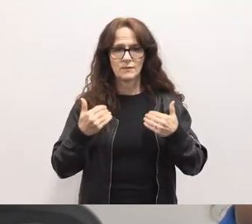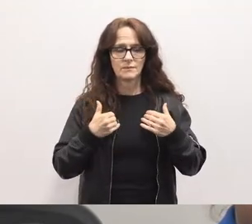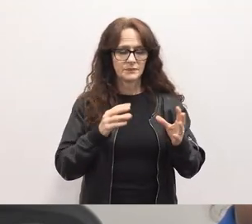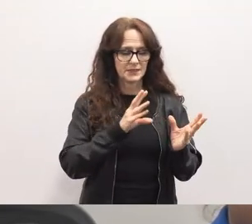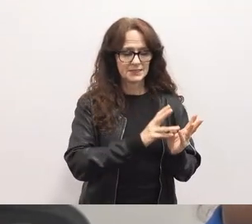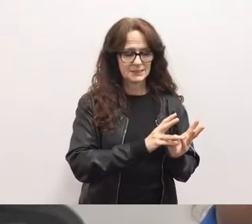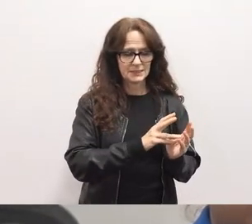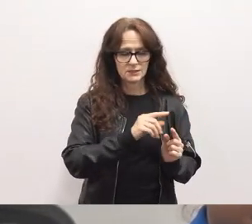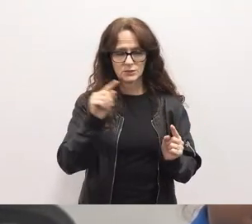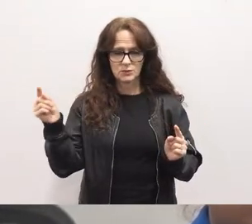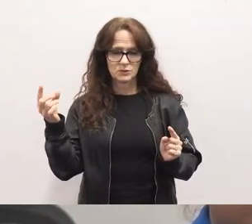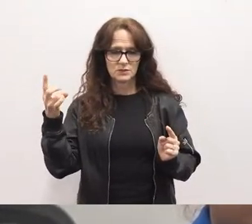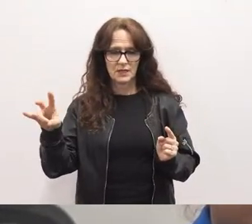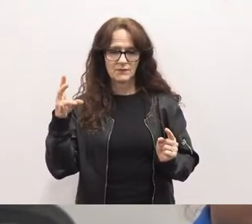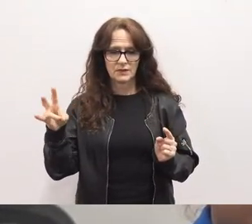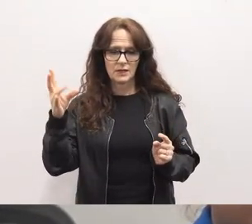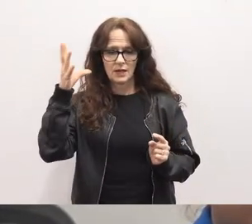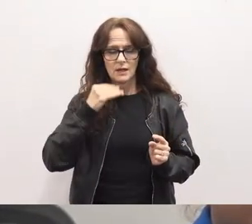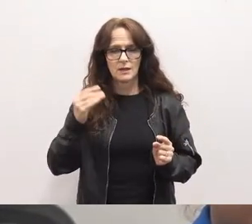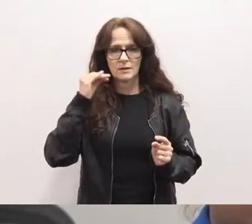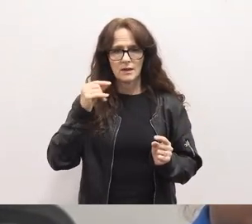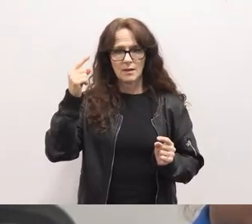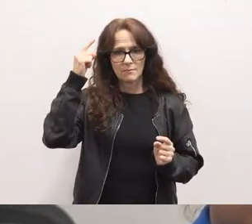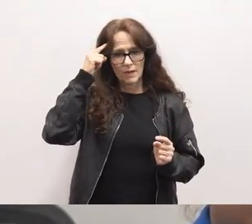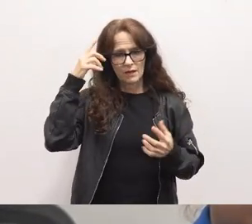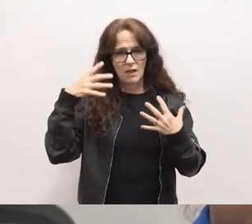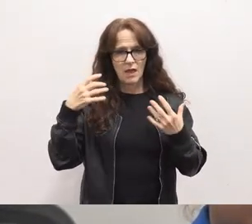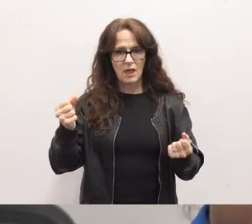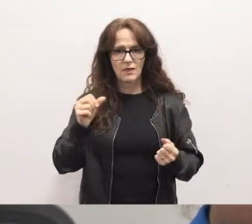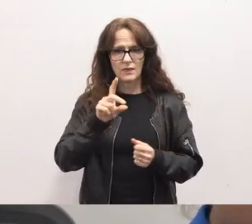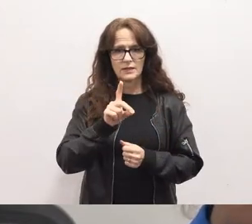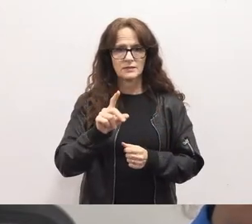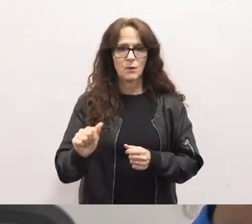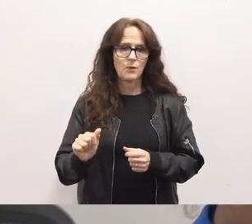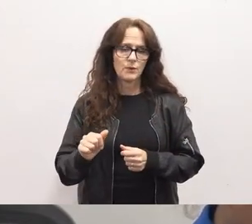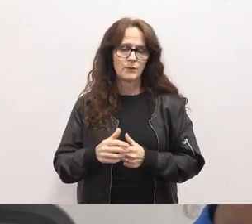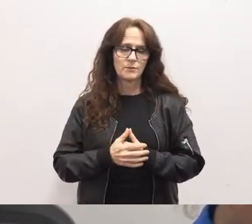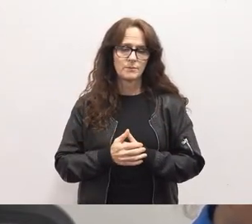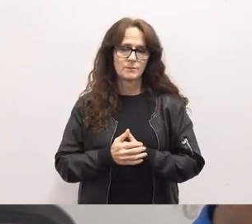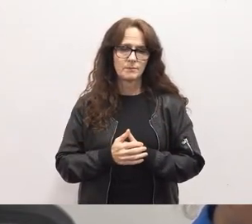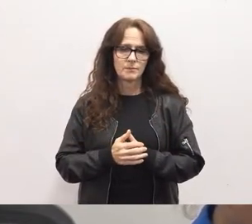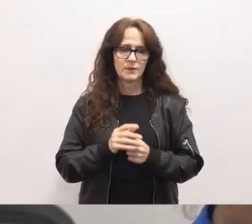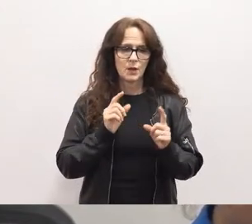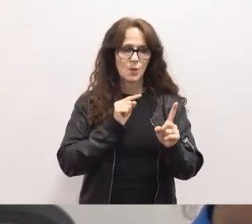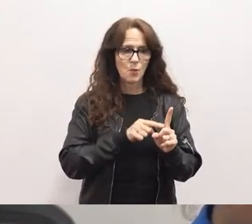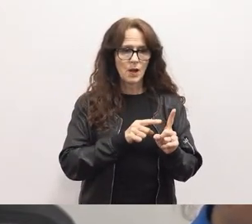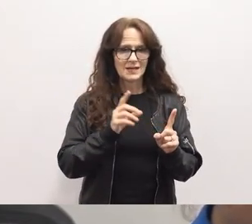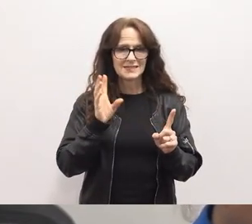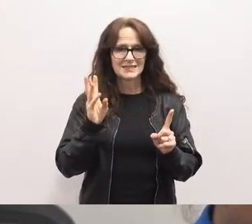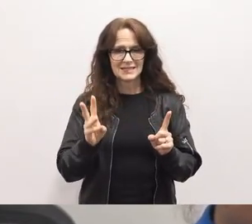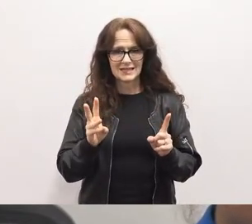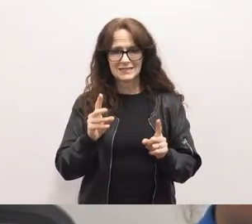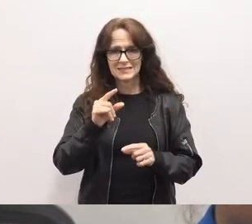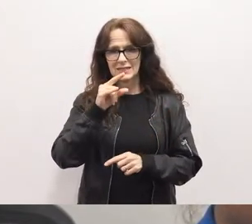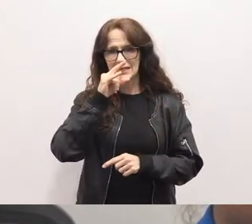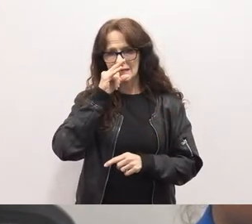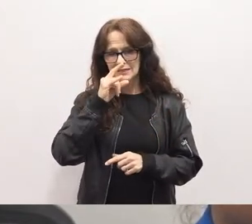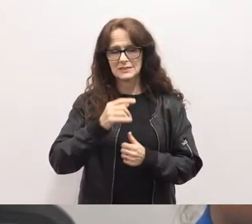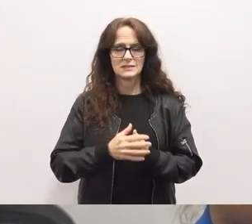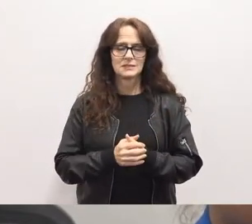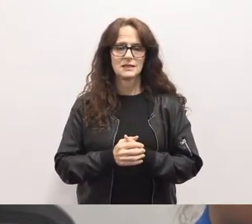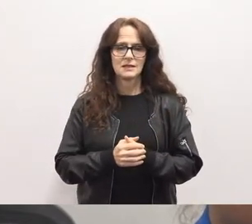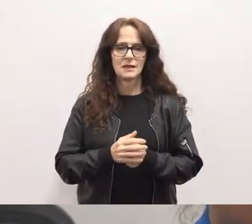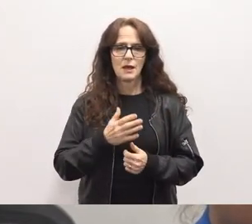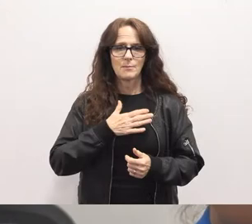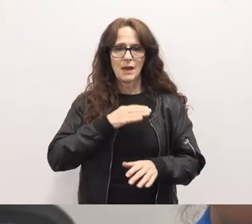to 17, experience a mental health disorder. That is 1 in 6 kids. If my